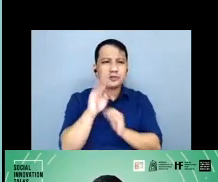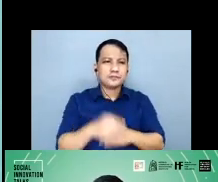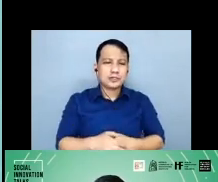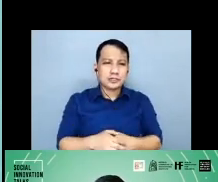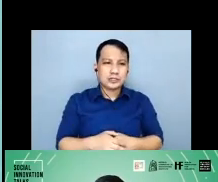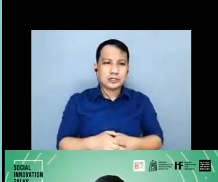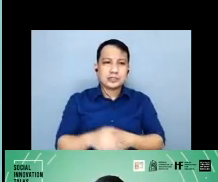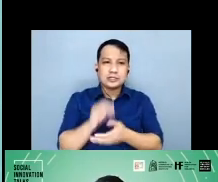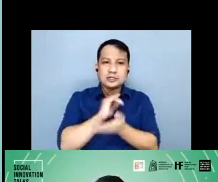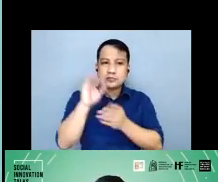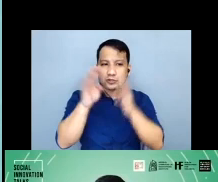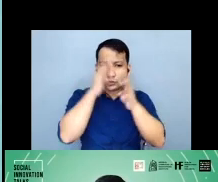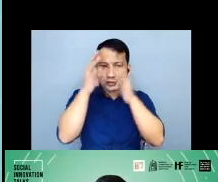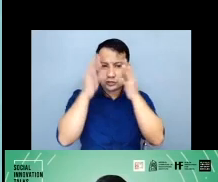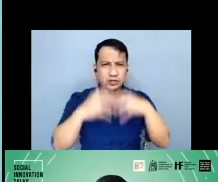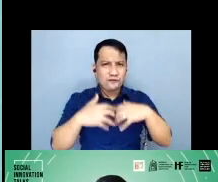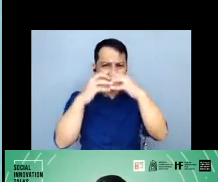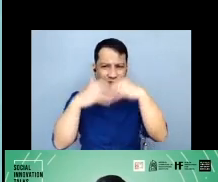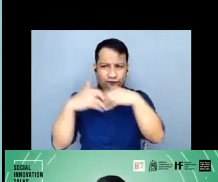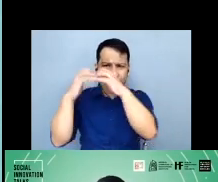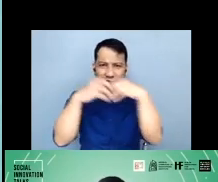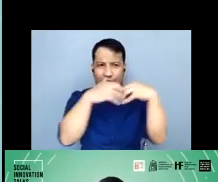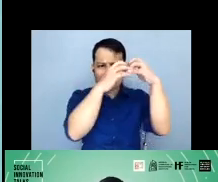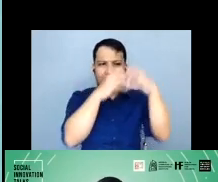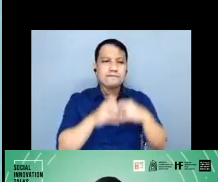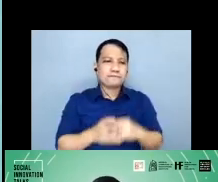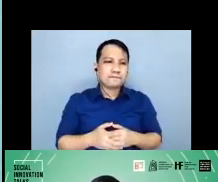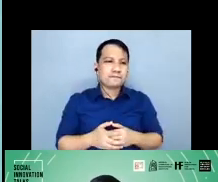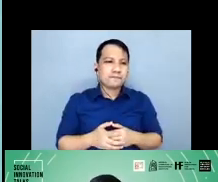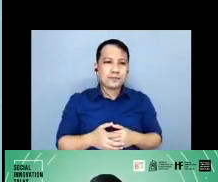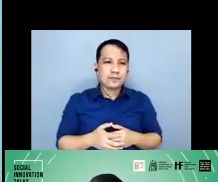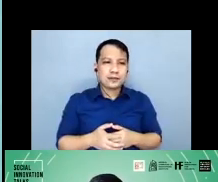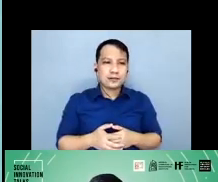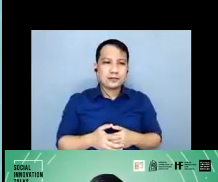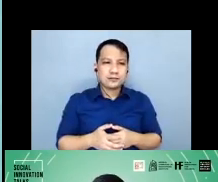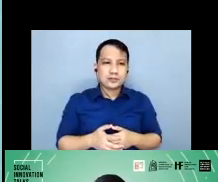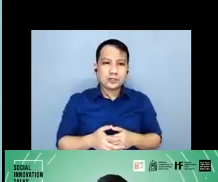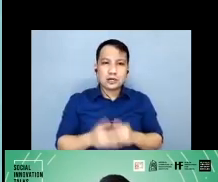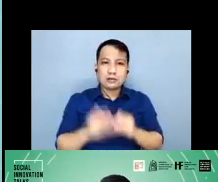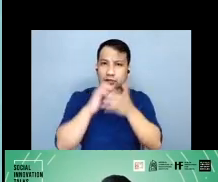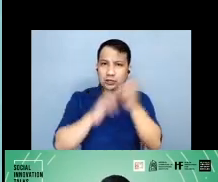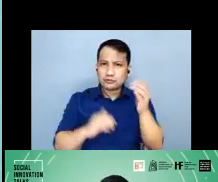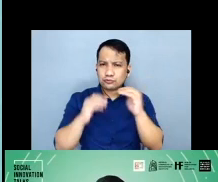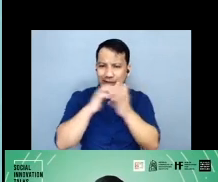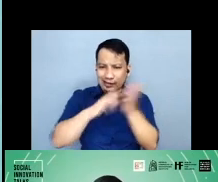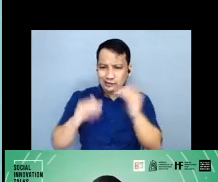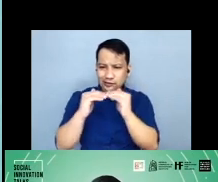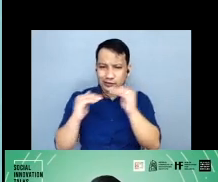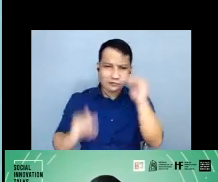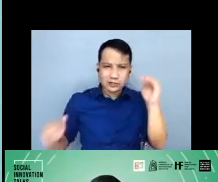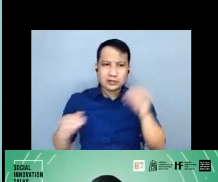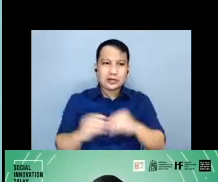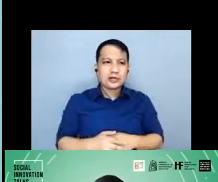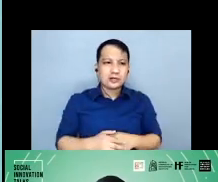9th is industry, innovation, and infrastructure. 10th is reduced inequalities. 11 is sustainable cities